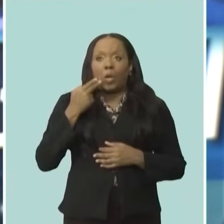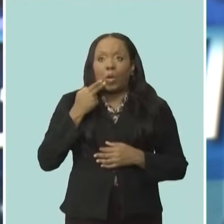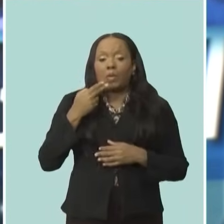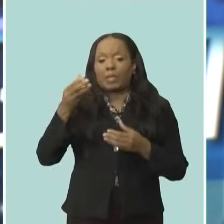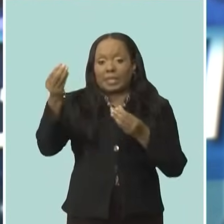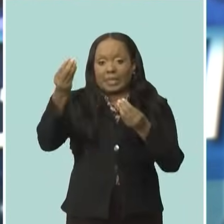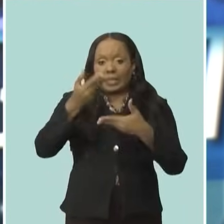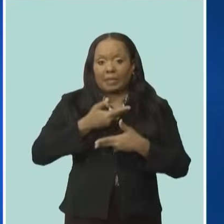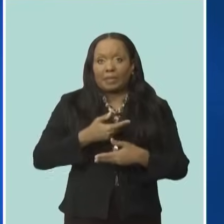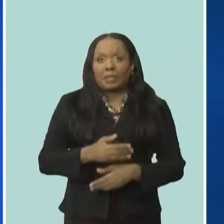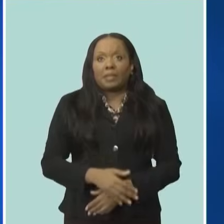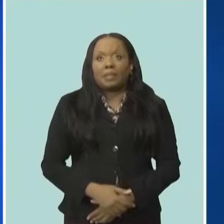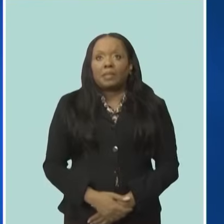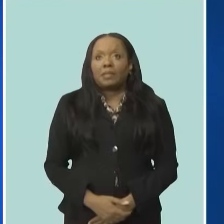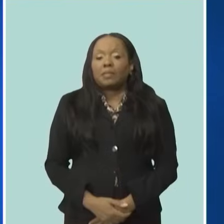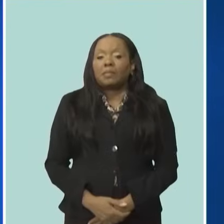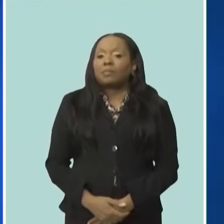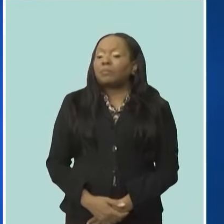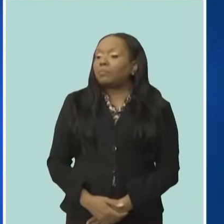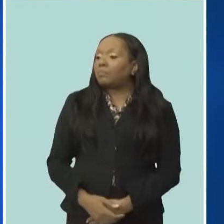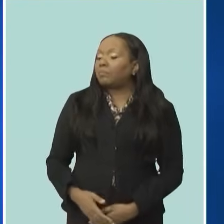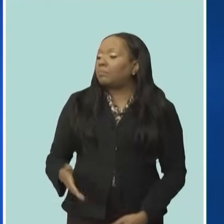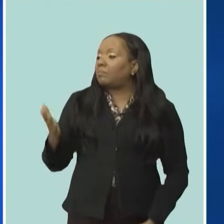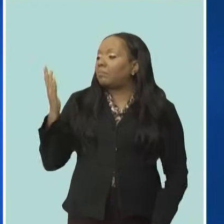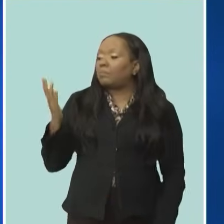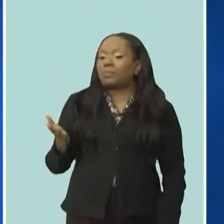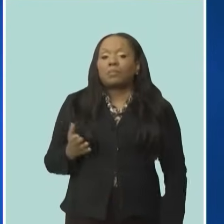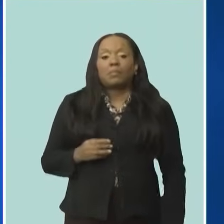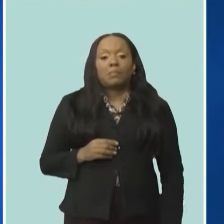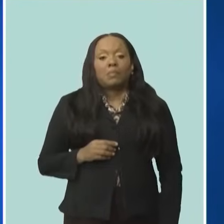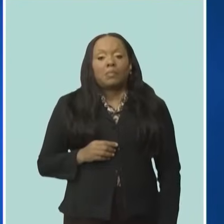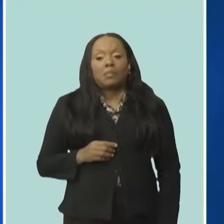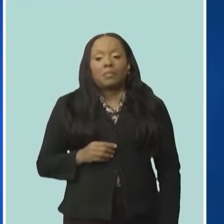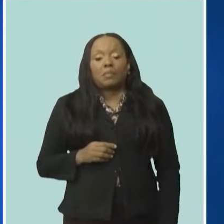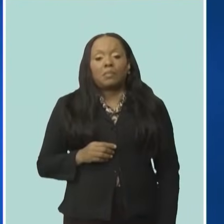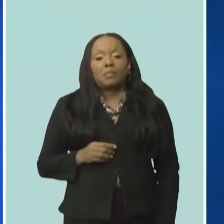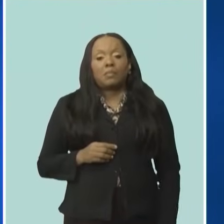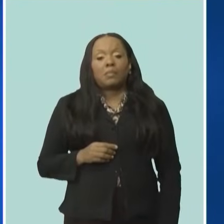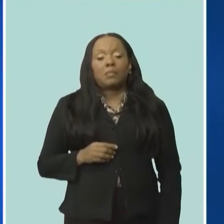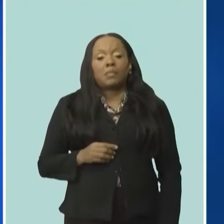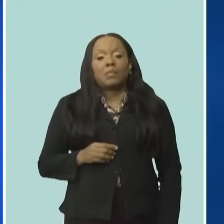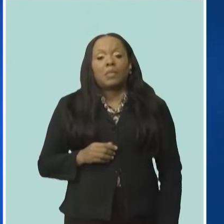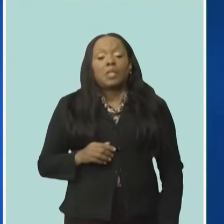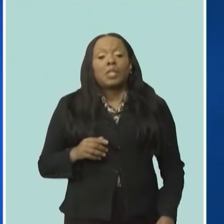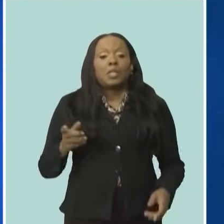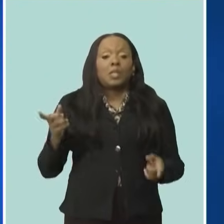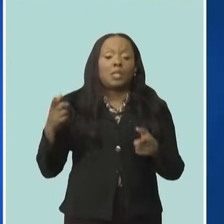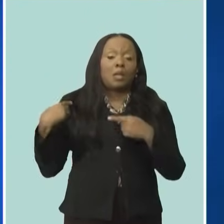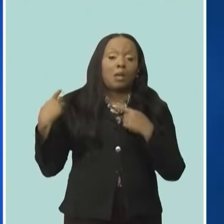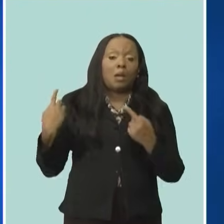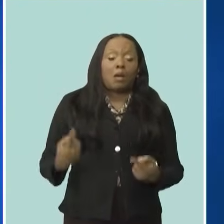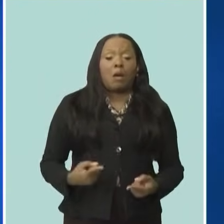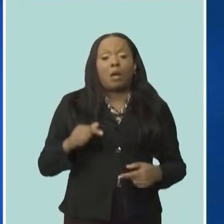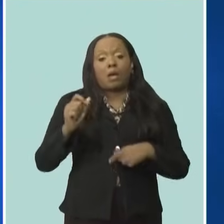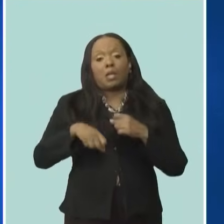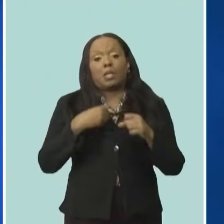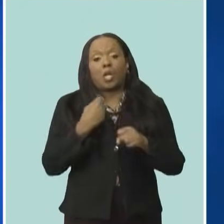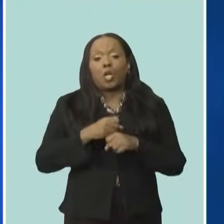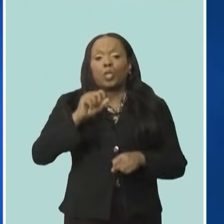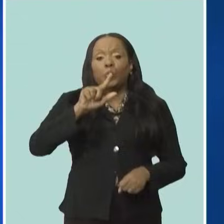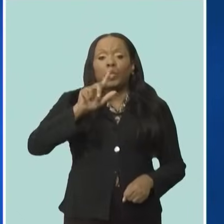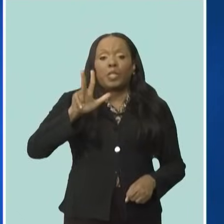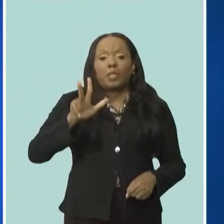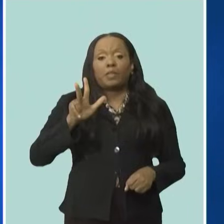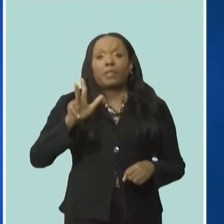report. Barbados has recorded its 23rd homicide for the year. The victim has been identified